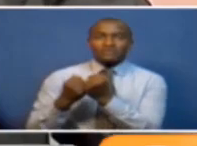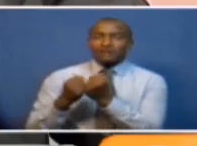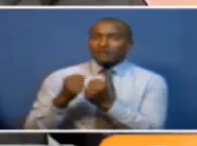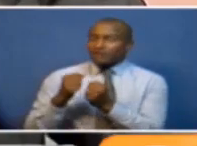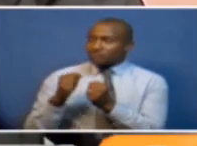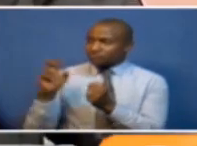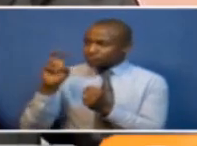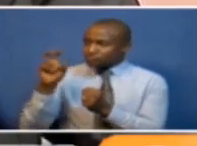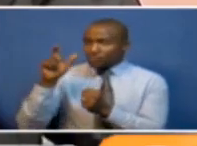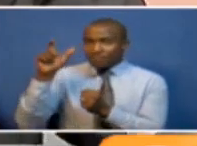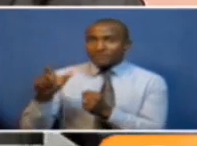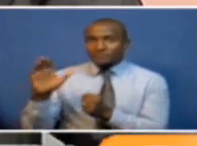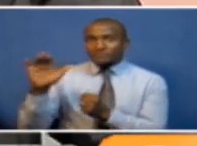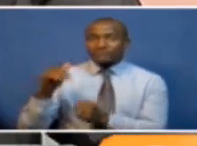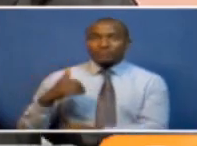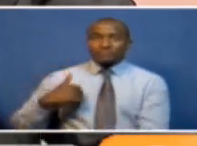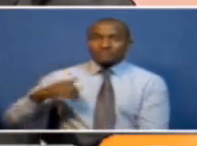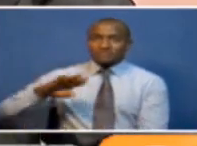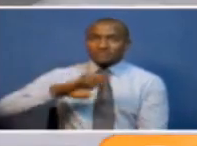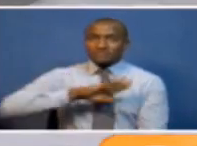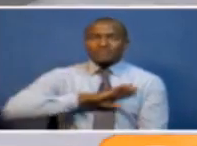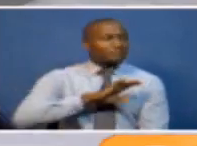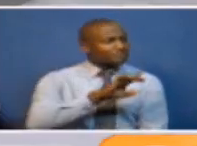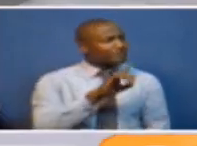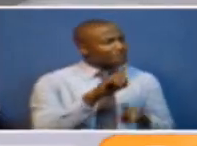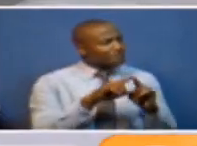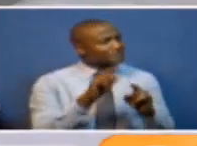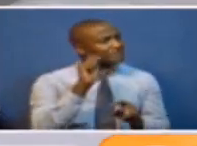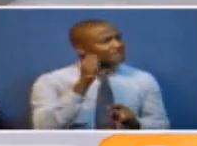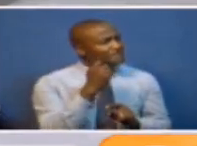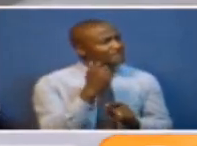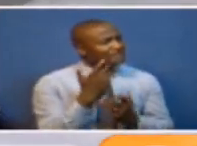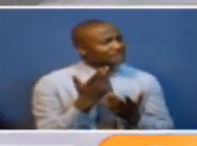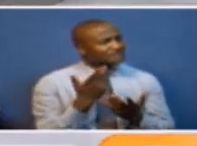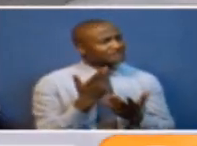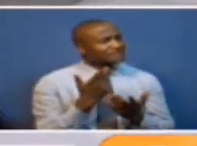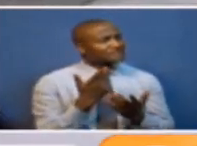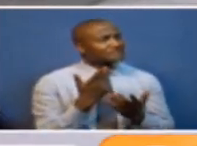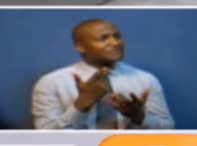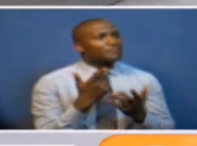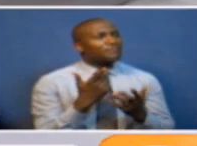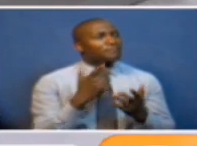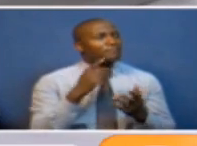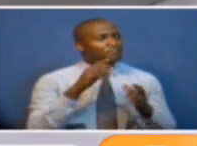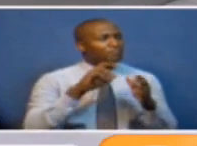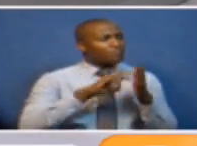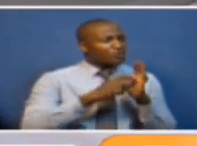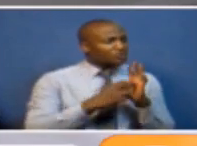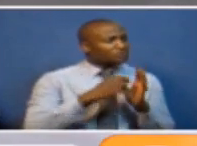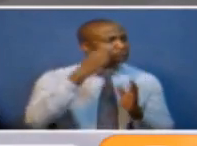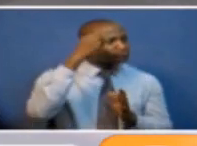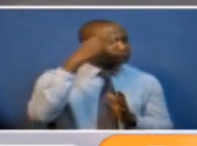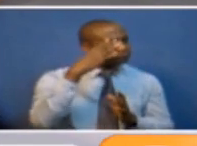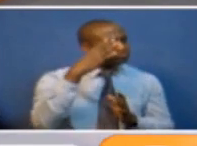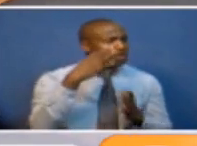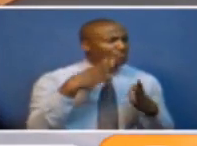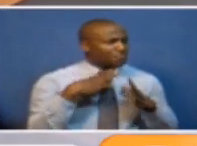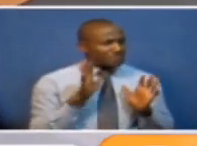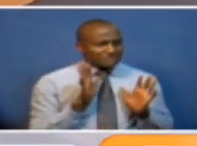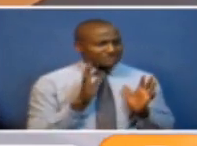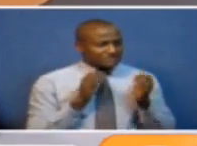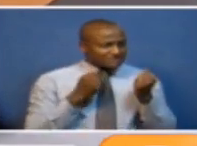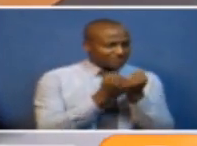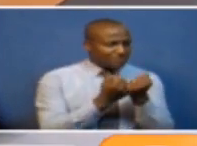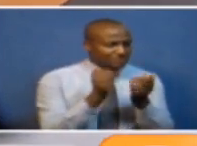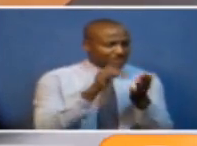do the work. But what do you think this means for Kenya's reputation when it comes to big energy projects generally? Will investors shy away because of what